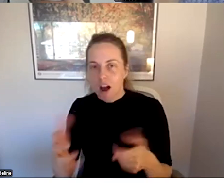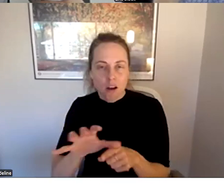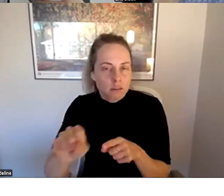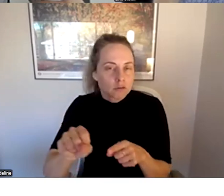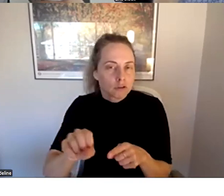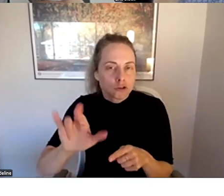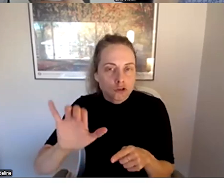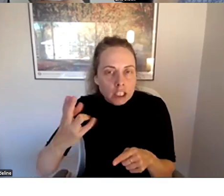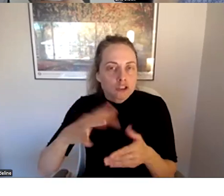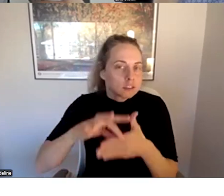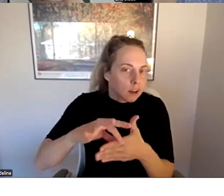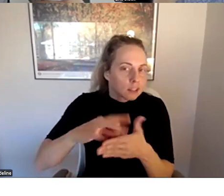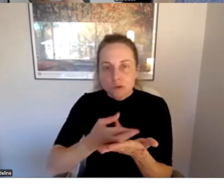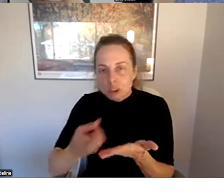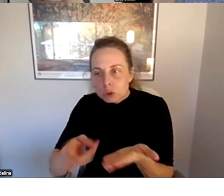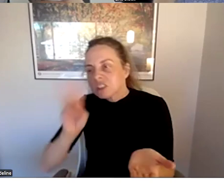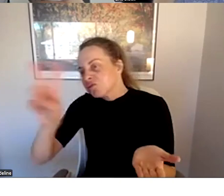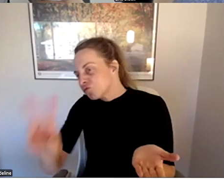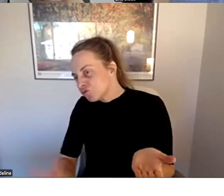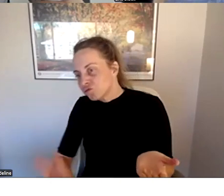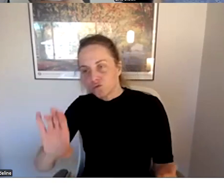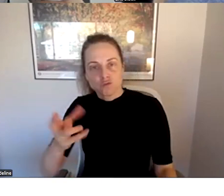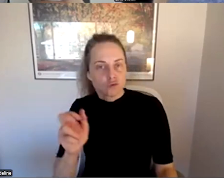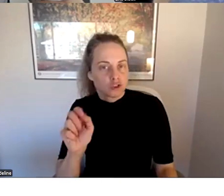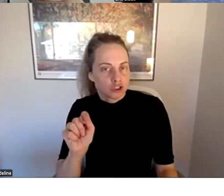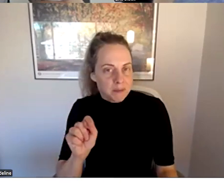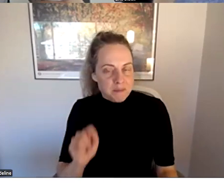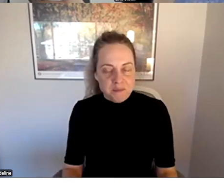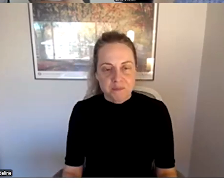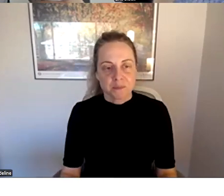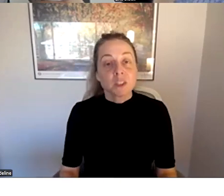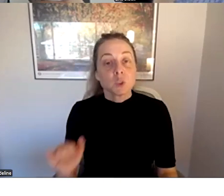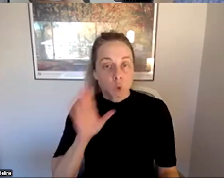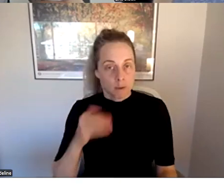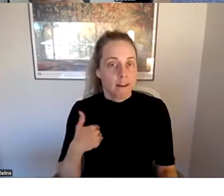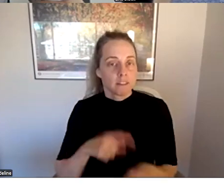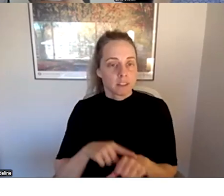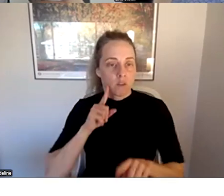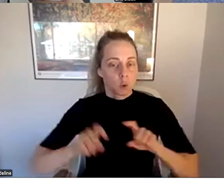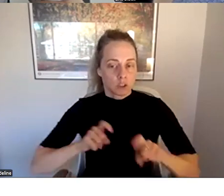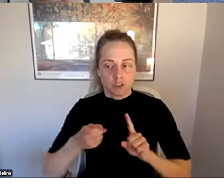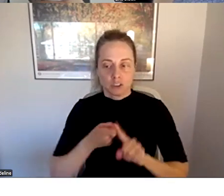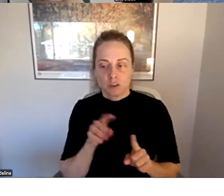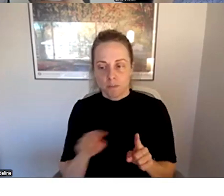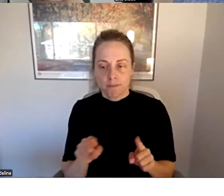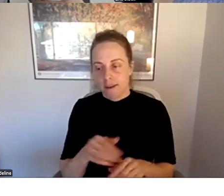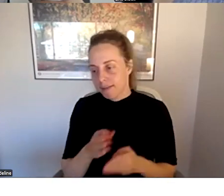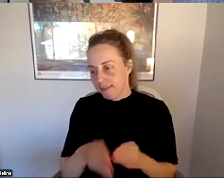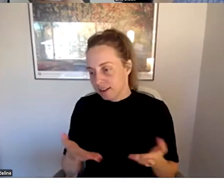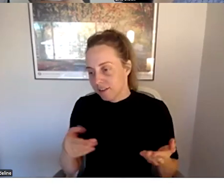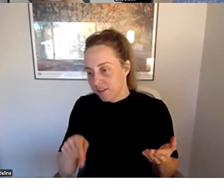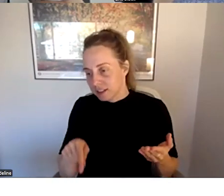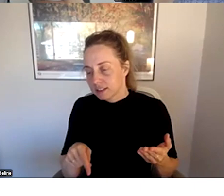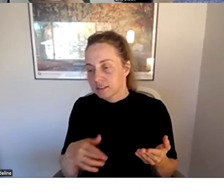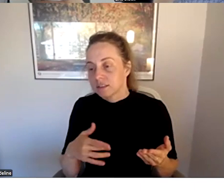so feel free to browse the chat section. And also, we will have time for questions from you all at the end of this, so feel free to